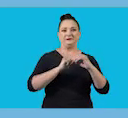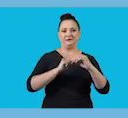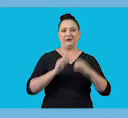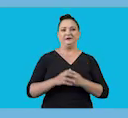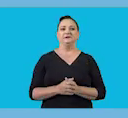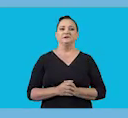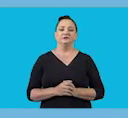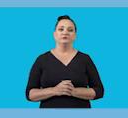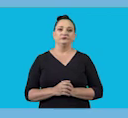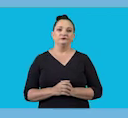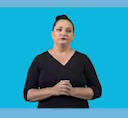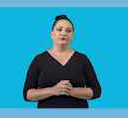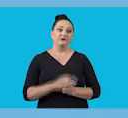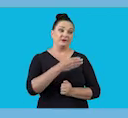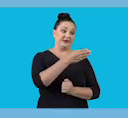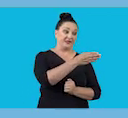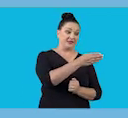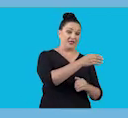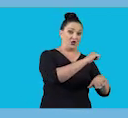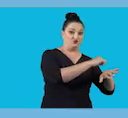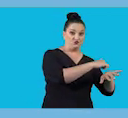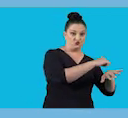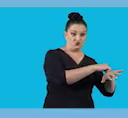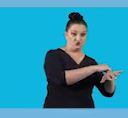than the spaces of a solid.